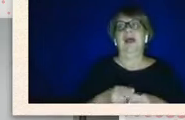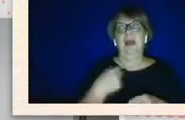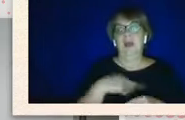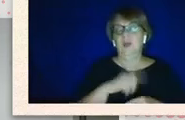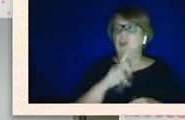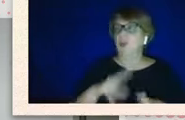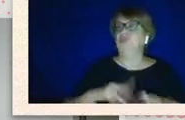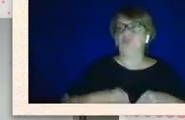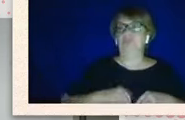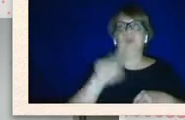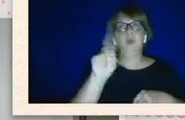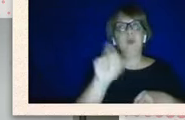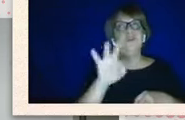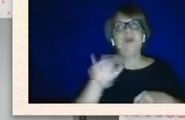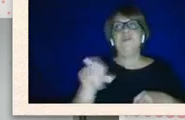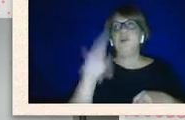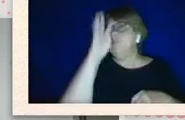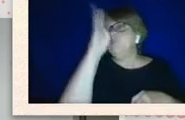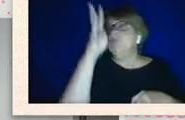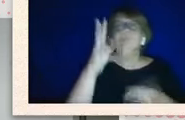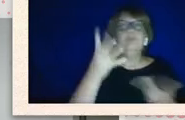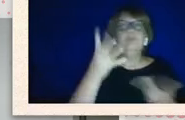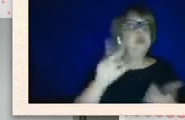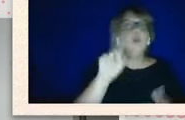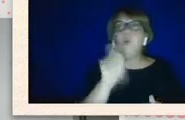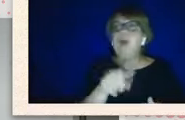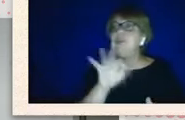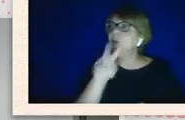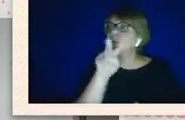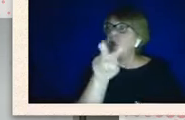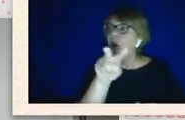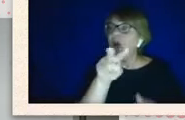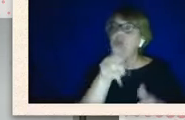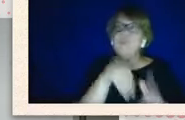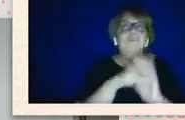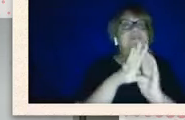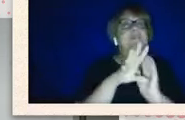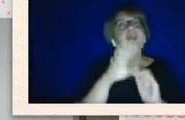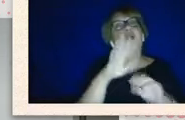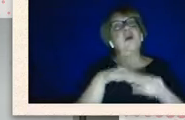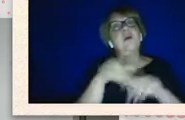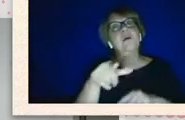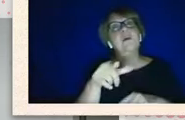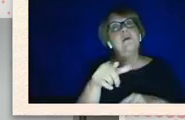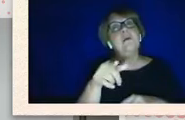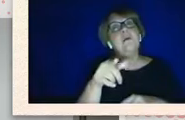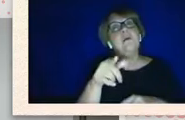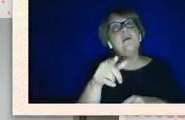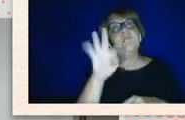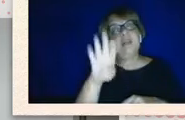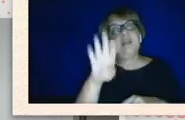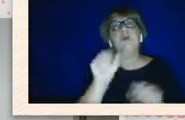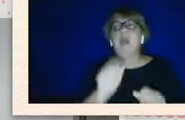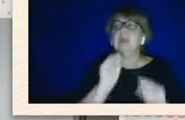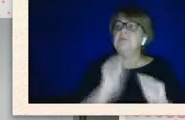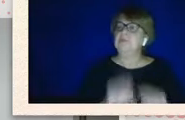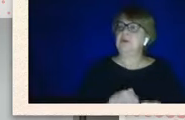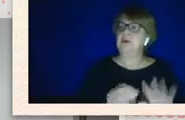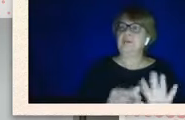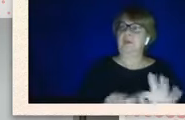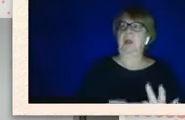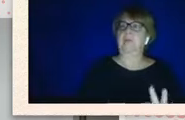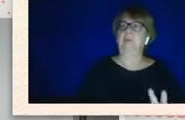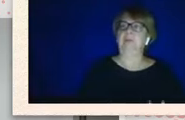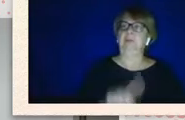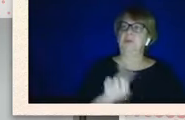have a question, go ahead. If you're watching the video on Facebook, you can put it there in the comment thread, and the questions will come to us, and we'll read them out so everybody can